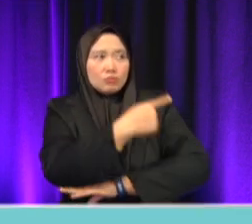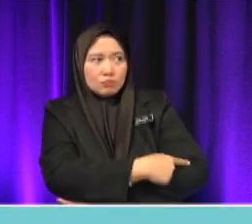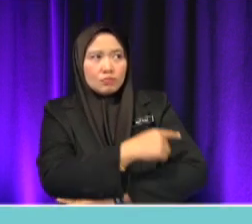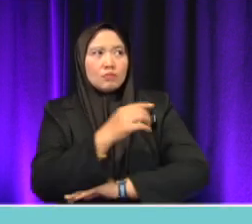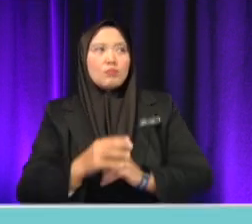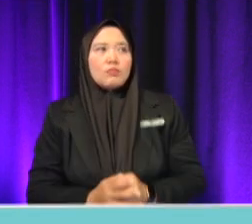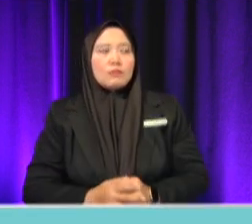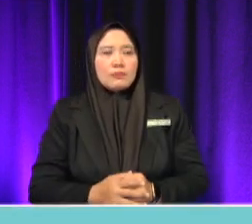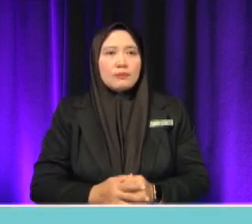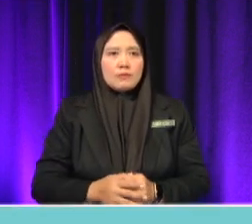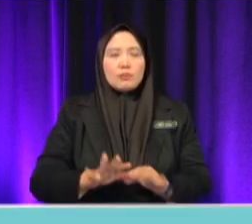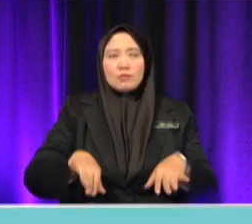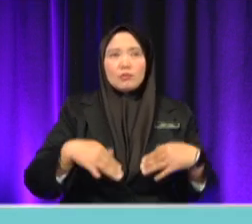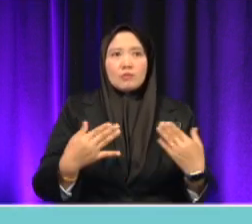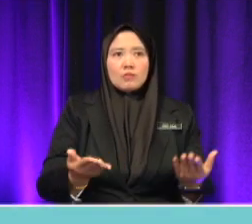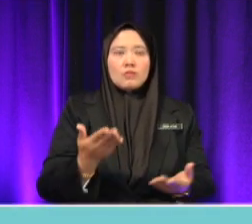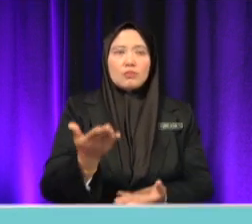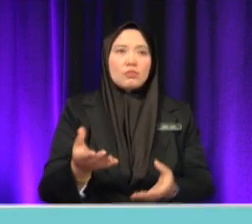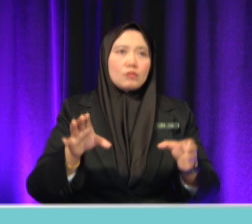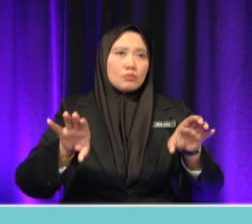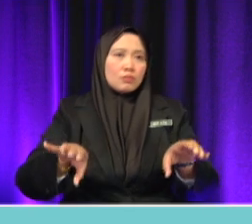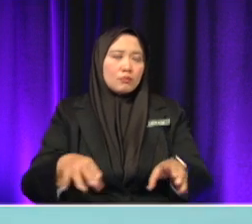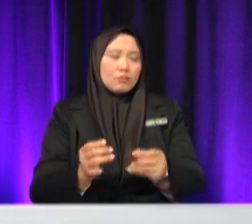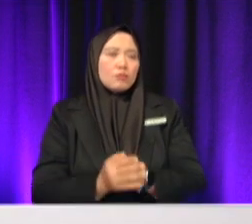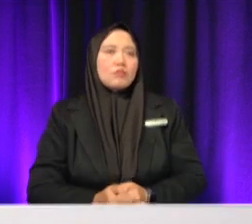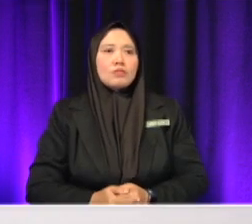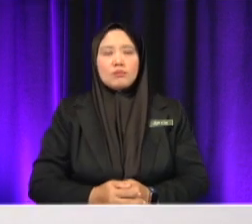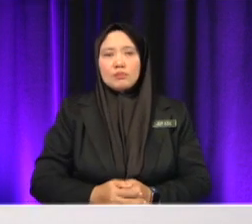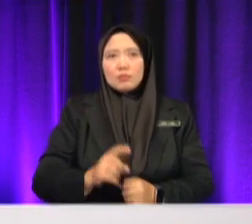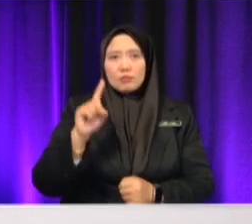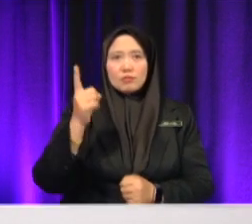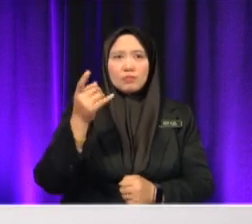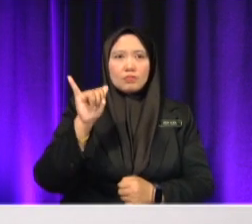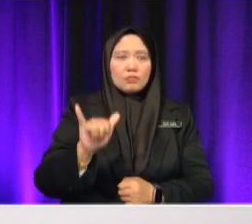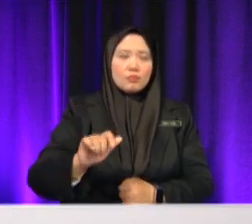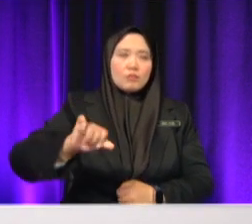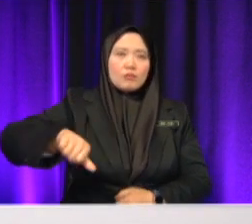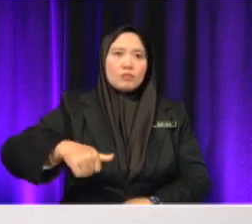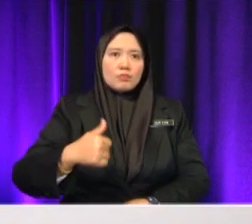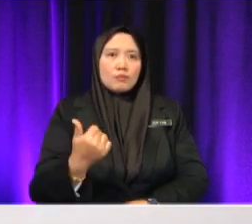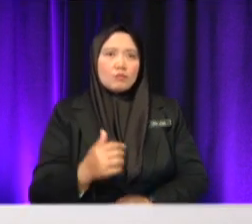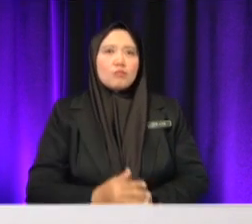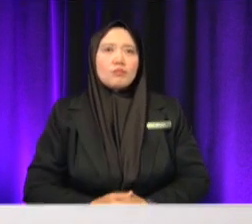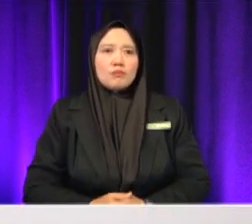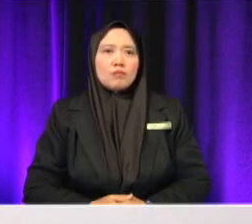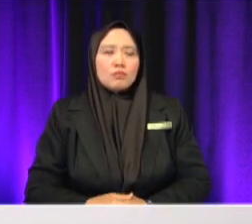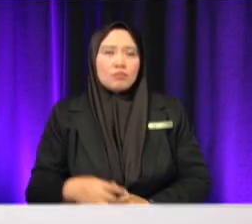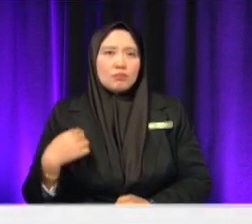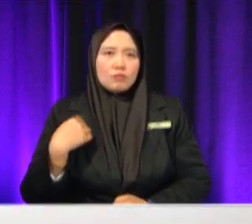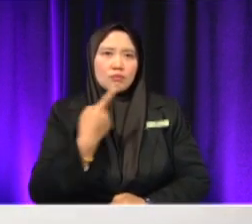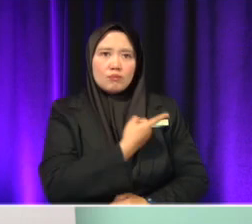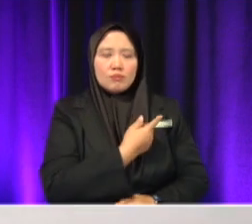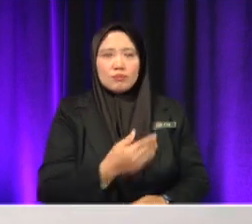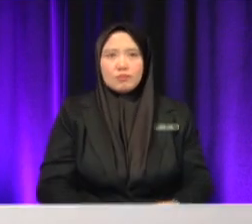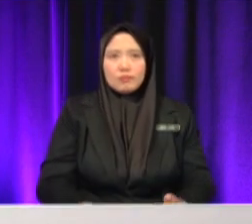time, then why not use them to do something constructive? Okay, thank you, Husna. So we've got to the end of